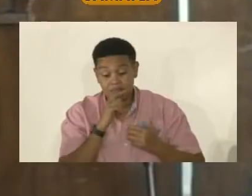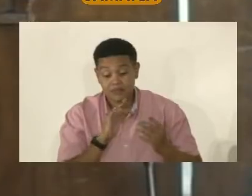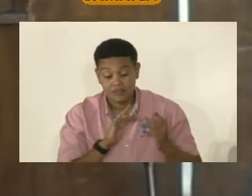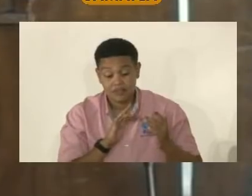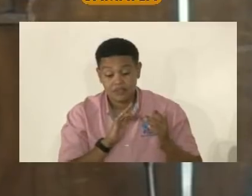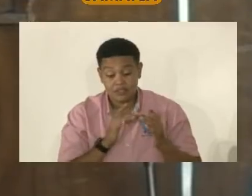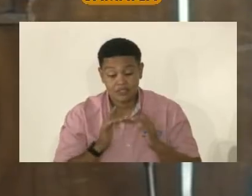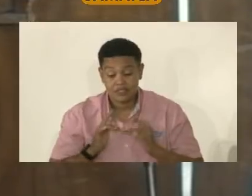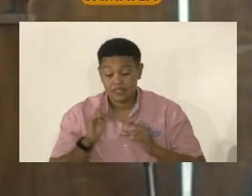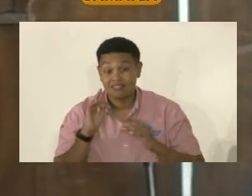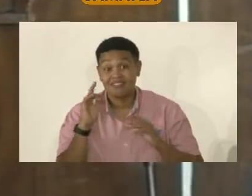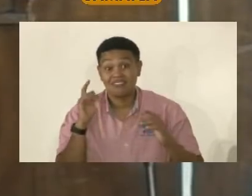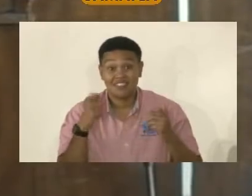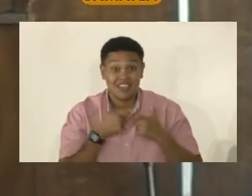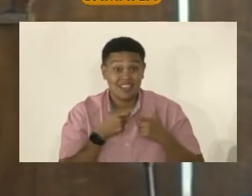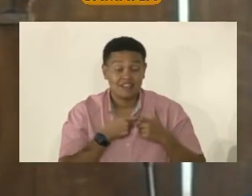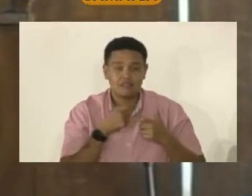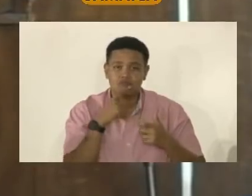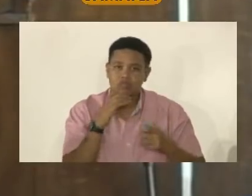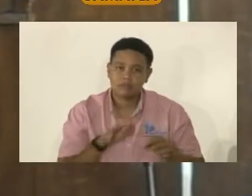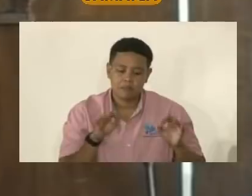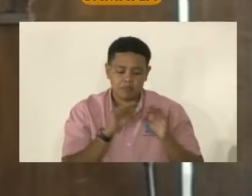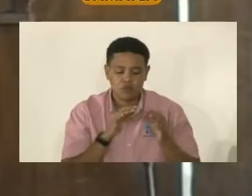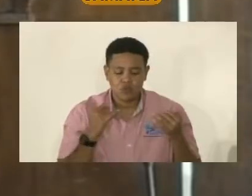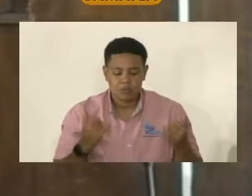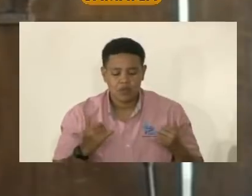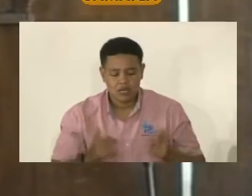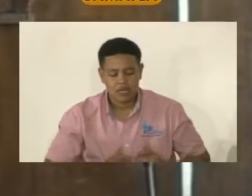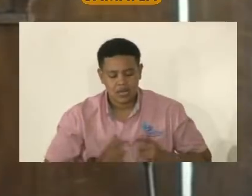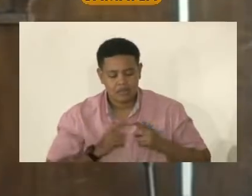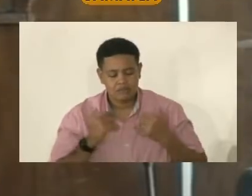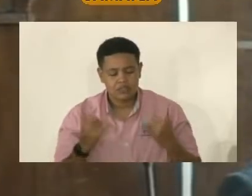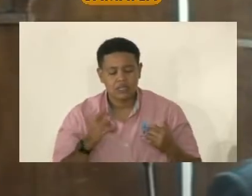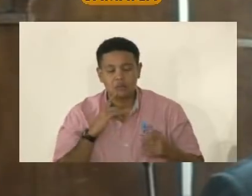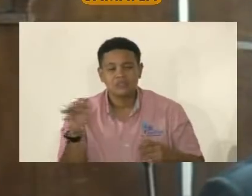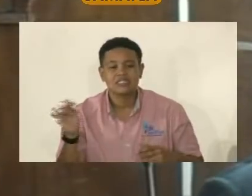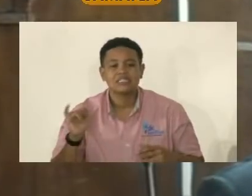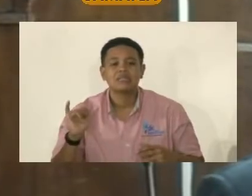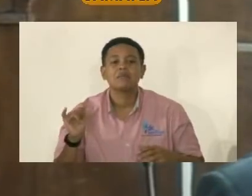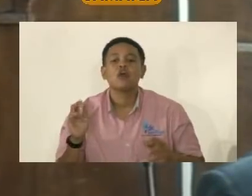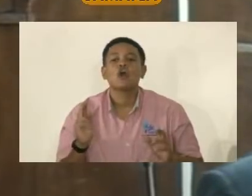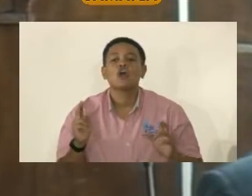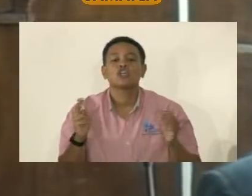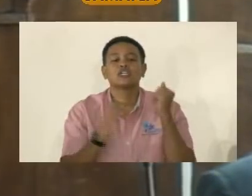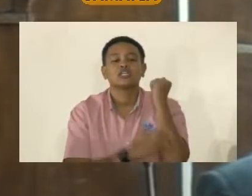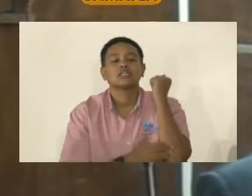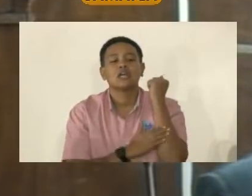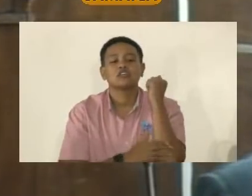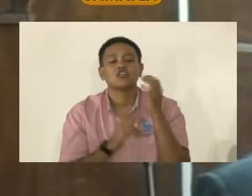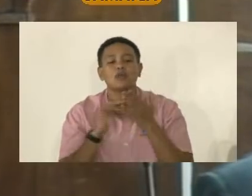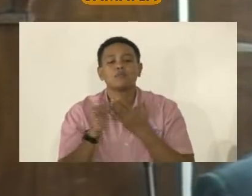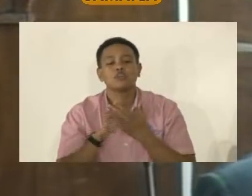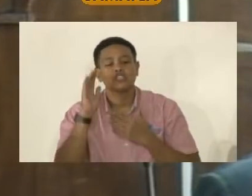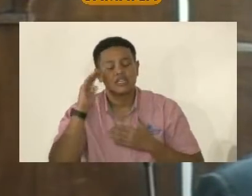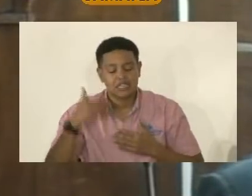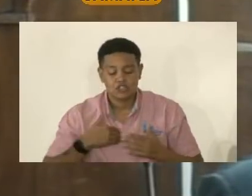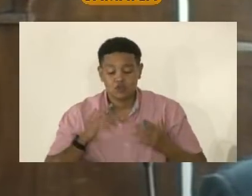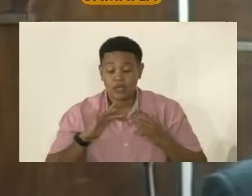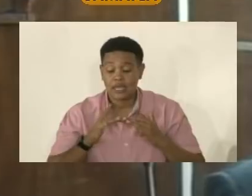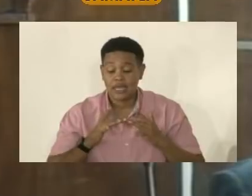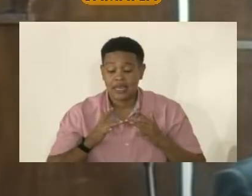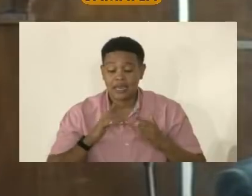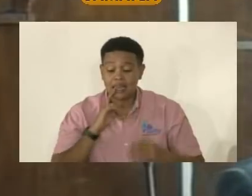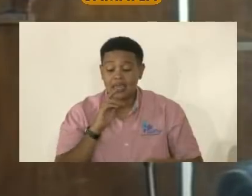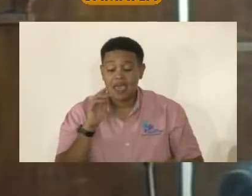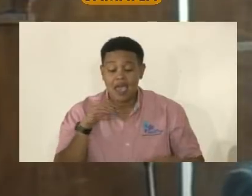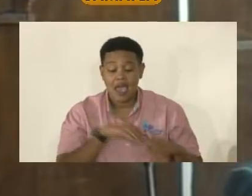become essential to modern life. Today, we need a similar urgent national project to introduce broadband